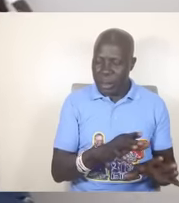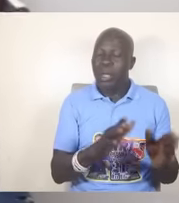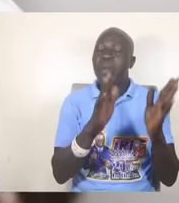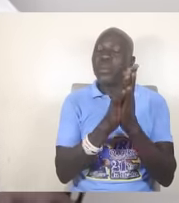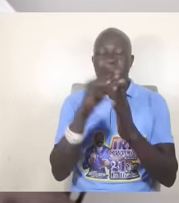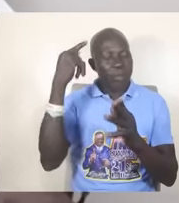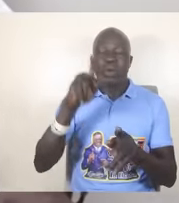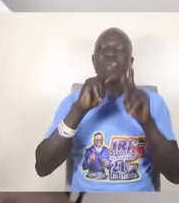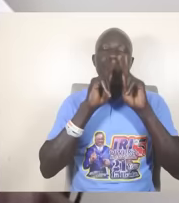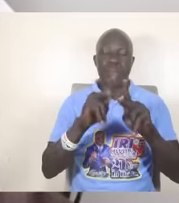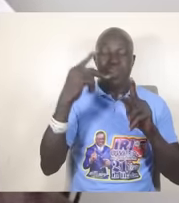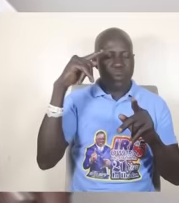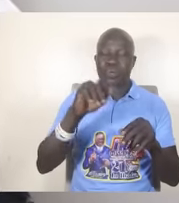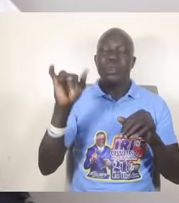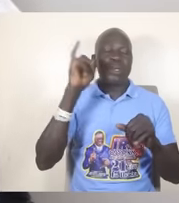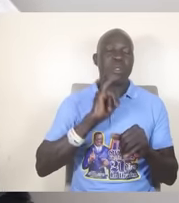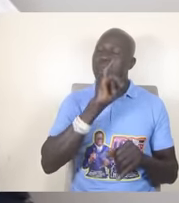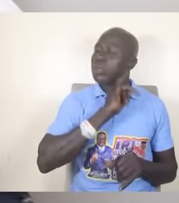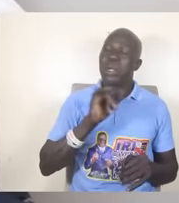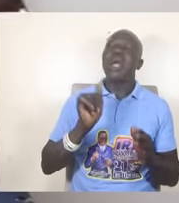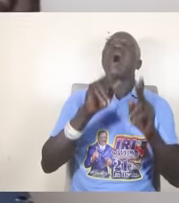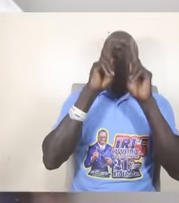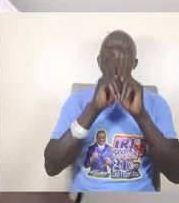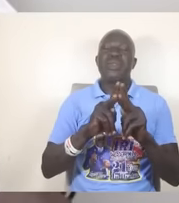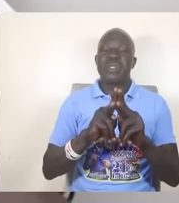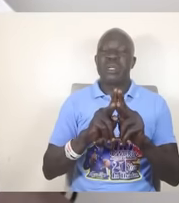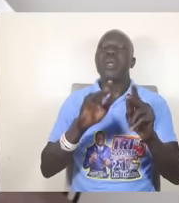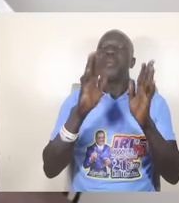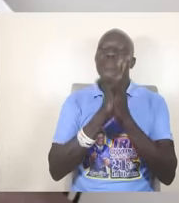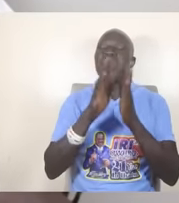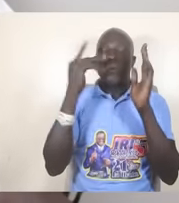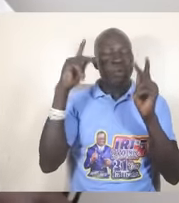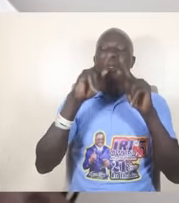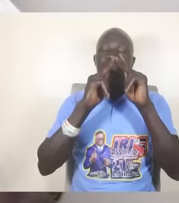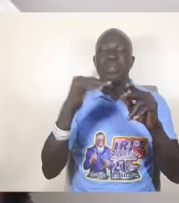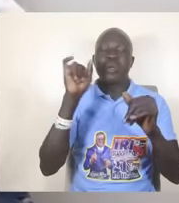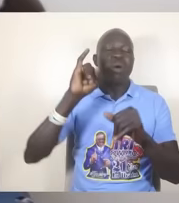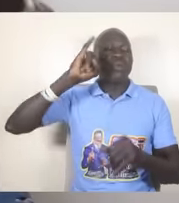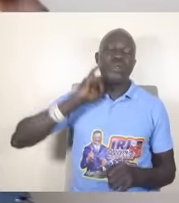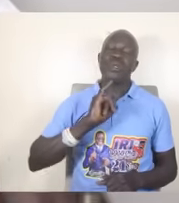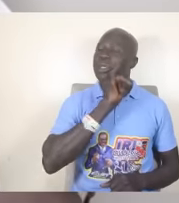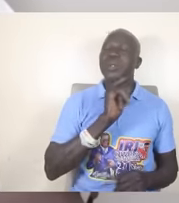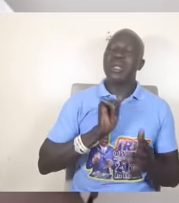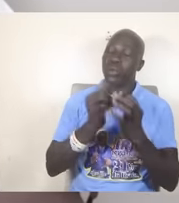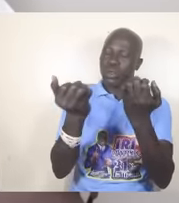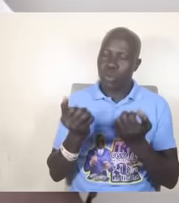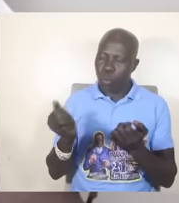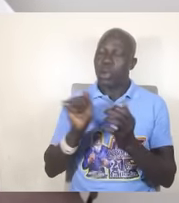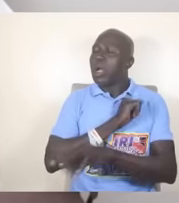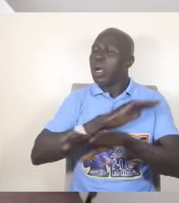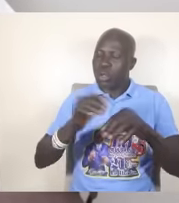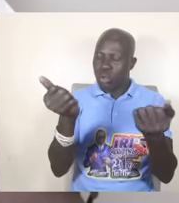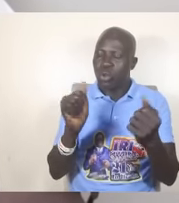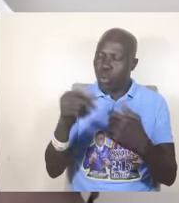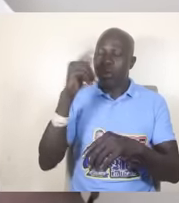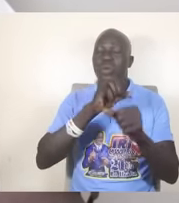for the peace of Israel. Pray, I want bad draw from Alafia. Pray for the peace of Israel. Pray, I want bad draw from Alafia. Jerusalem. They don't fail it. That is what they want. They don't